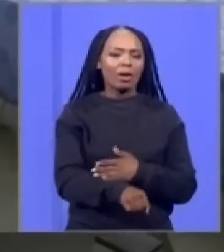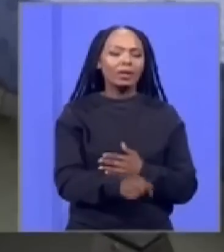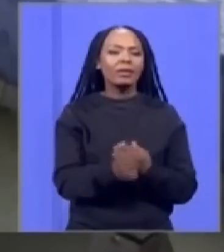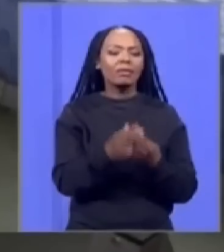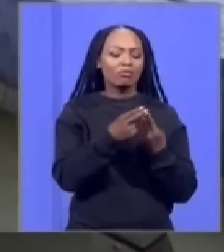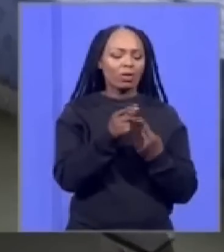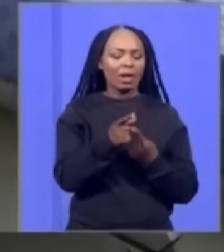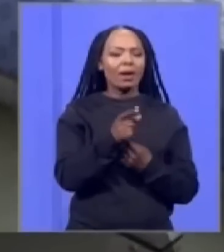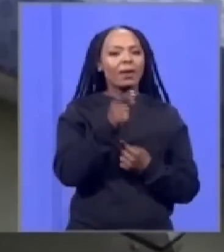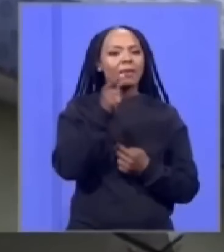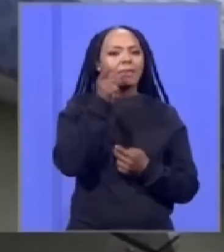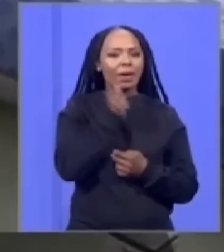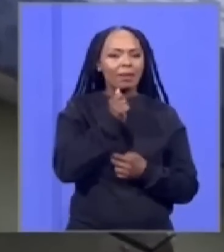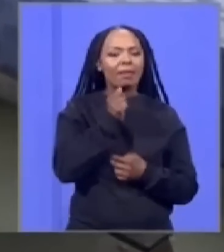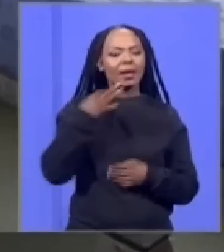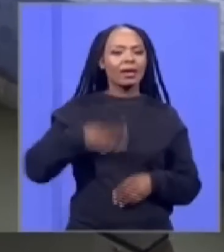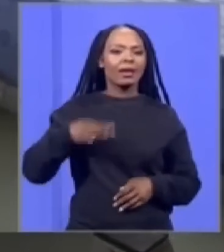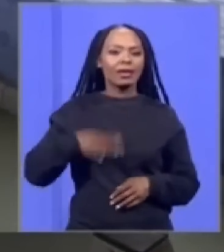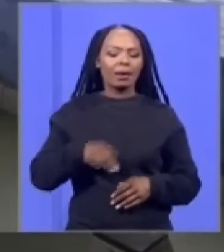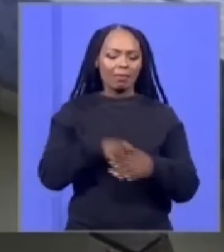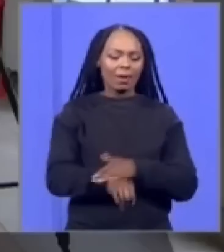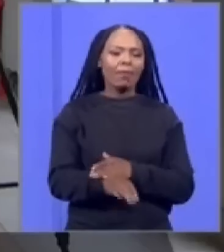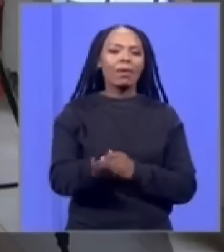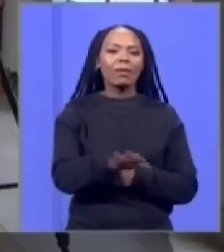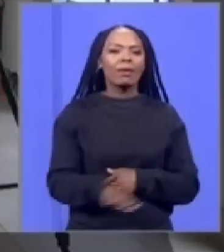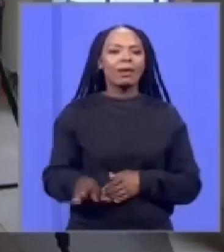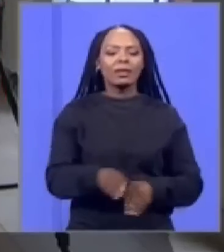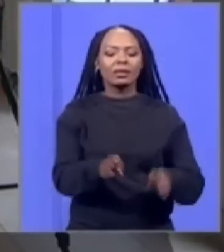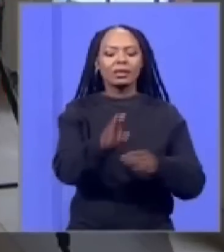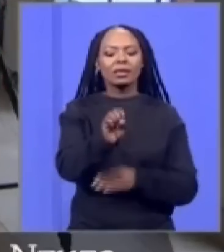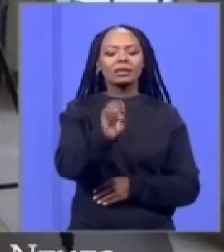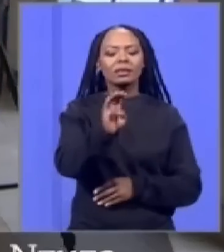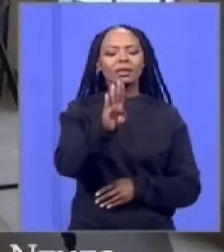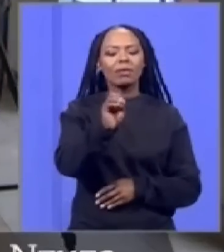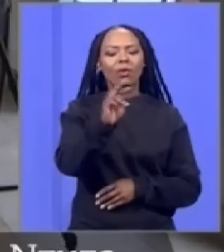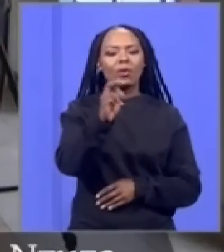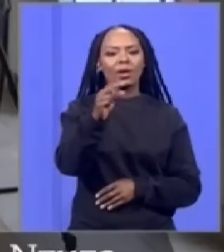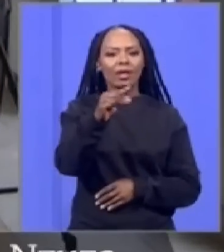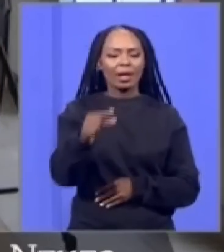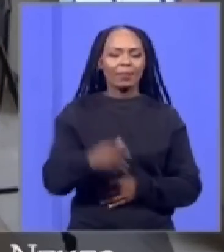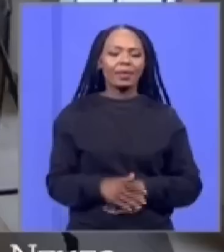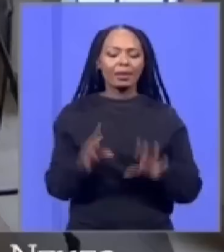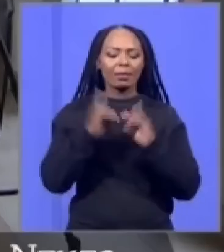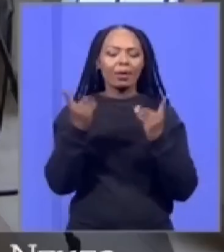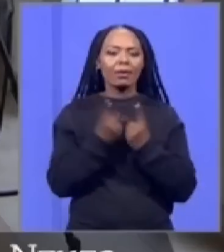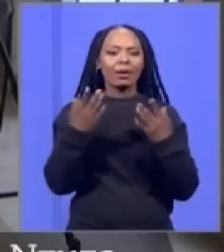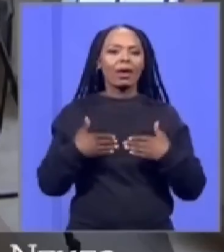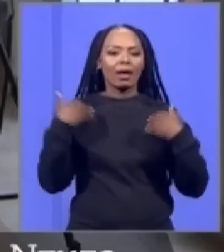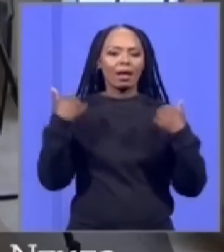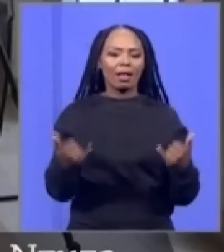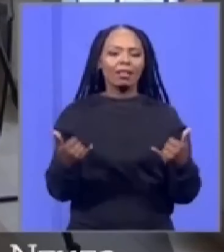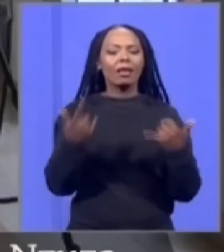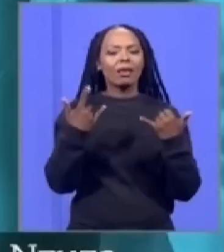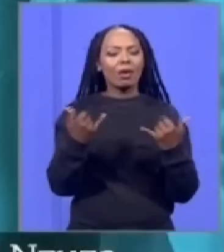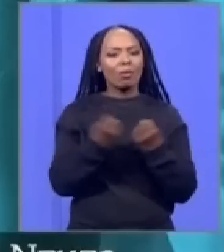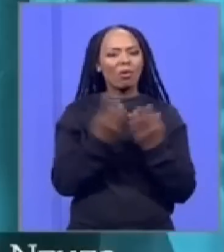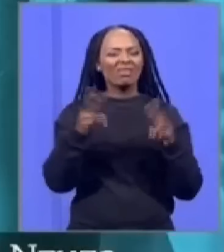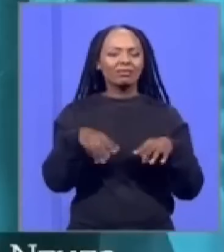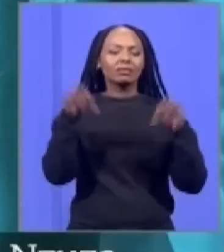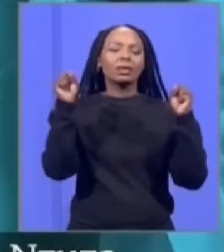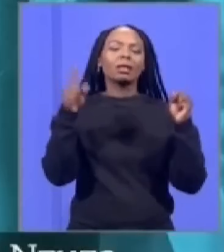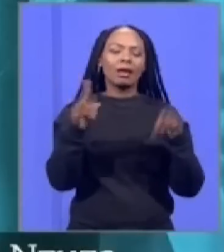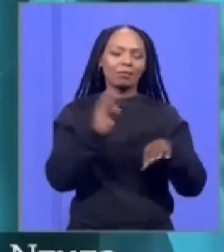ya 12 mesong sepetleleng sa Sebokeng. Ho sa le jwalo lefapha la bophelo Gauteng le atlehile ho thibela ho kgaolwa phepelo ya